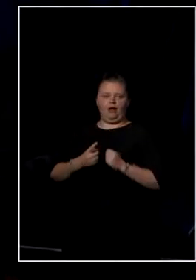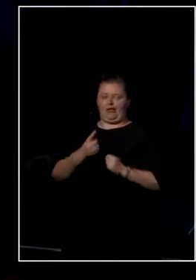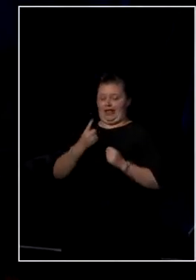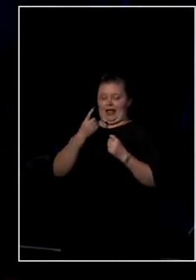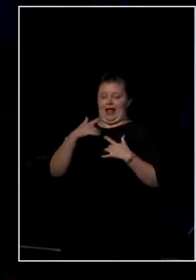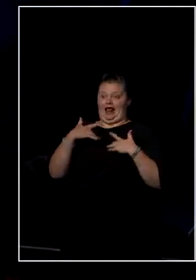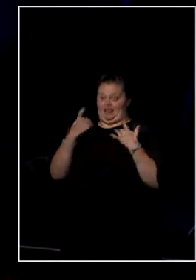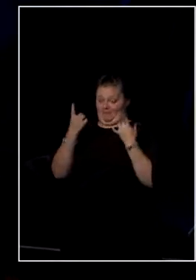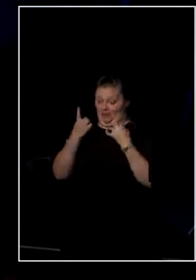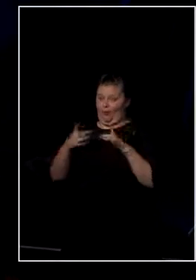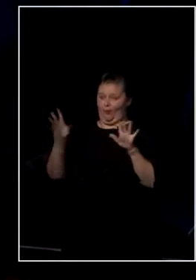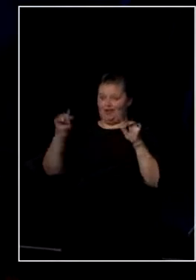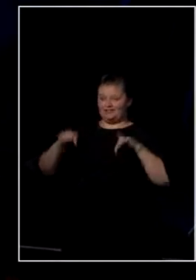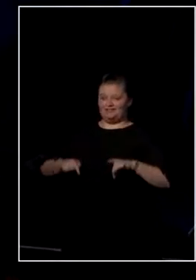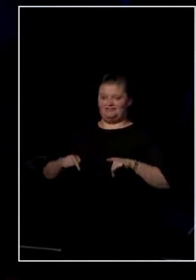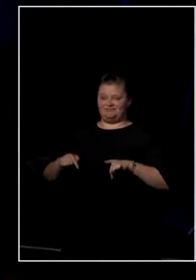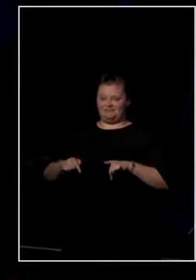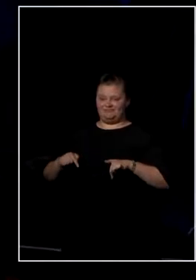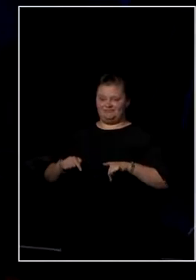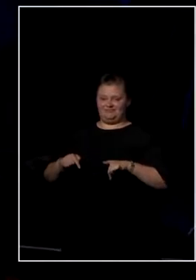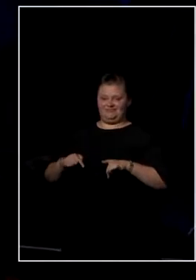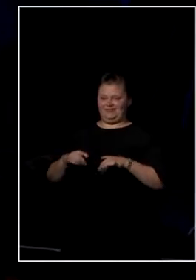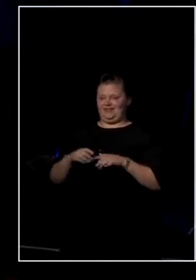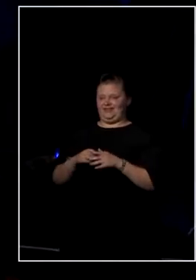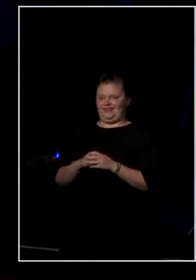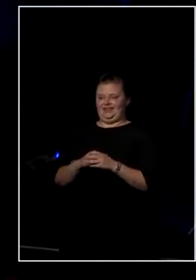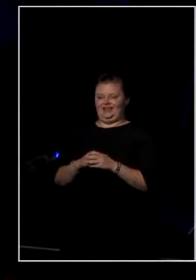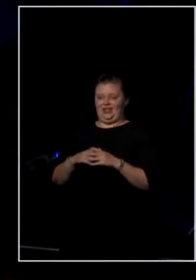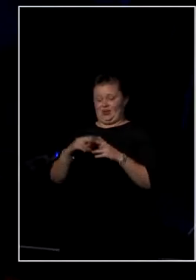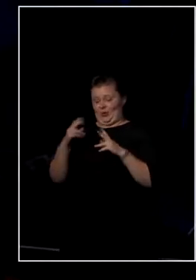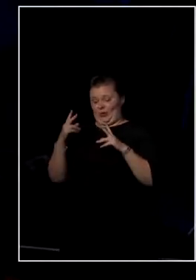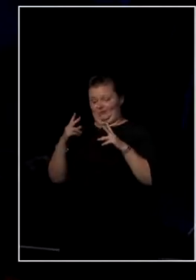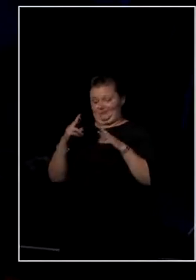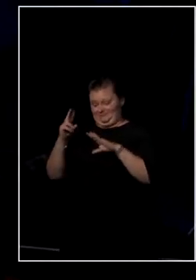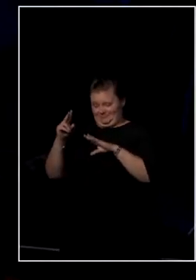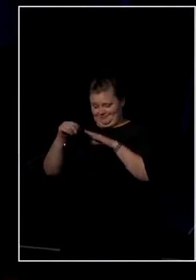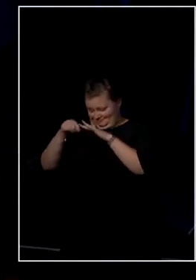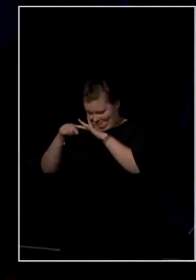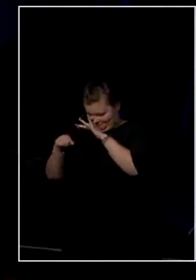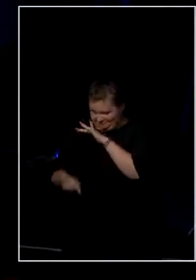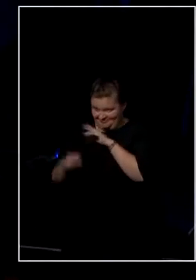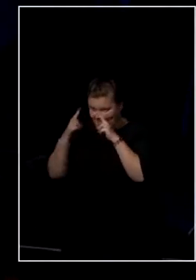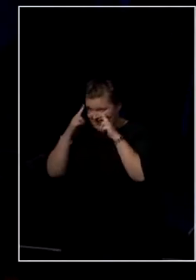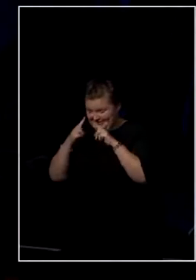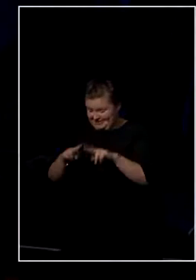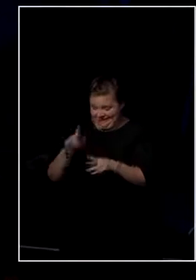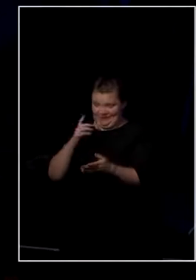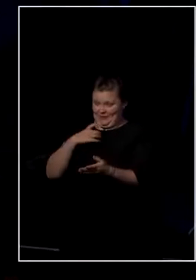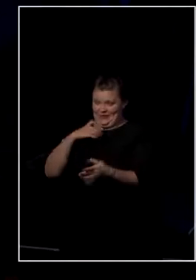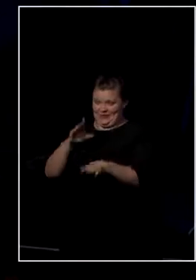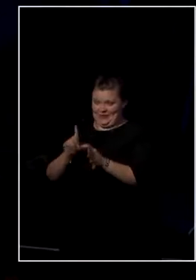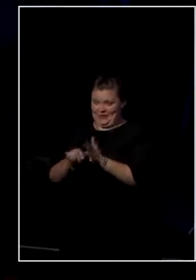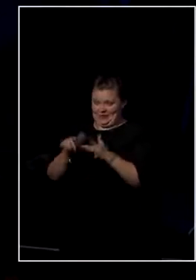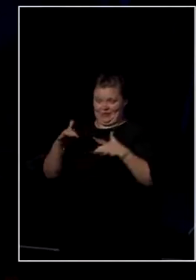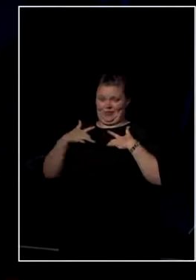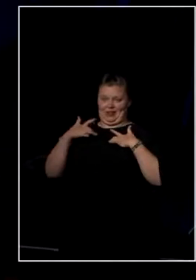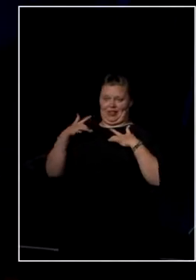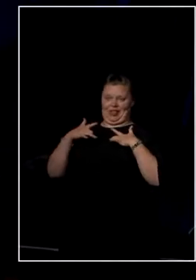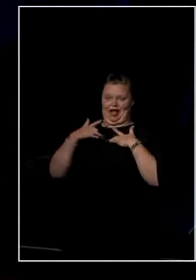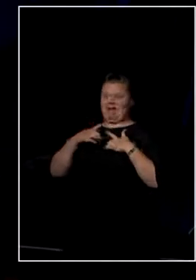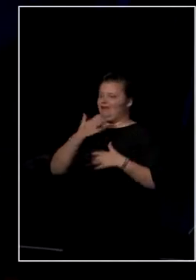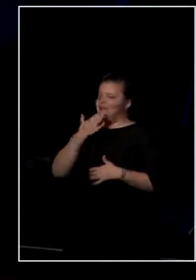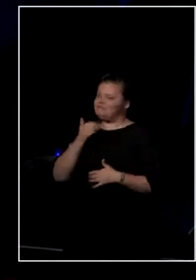earth. You're under the ground a lot longer than what you are alive. And if you want your story out there for people to see, come